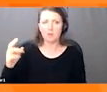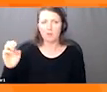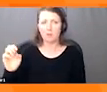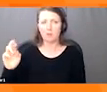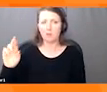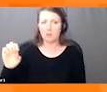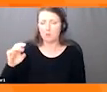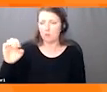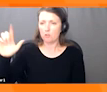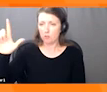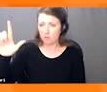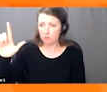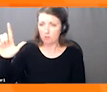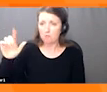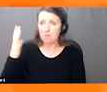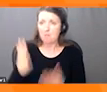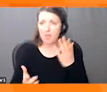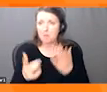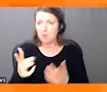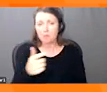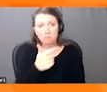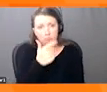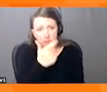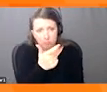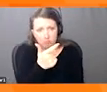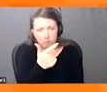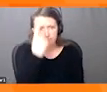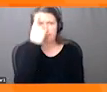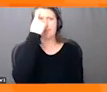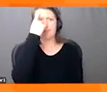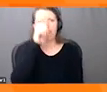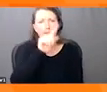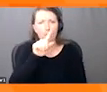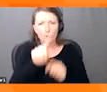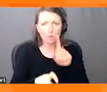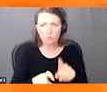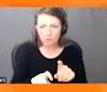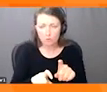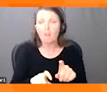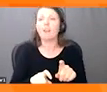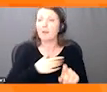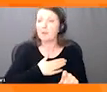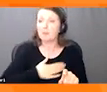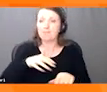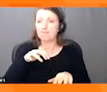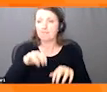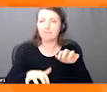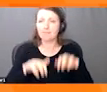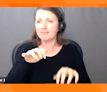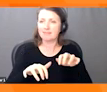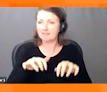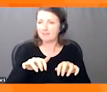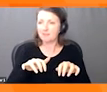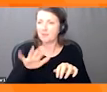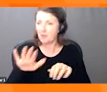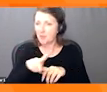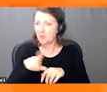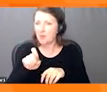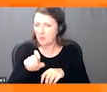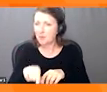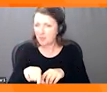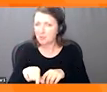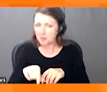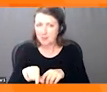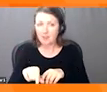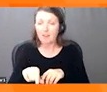please use the Q&A feature, and we will monitor and ask your questions when the right moment appears during the presentation or at the